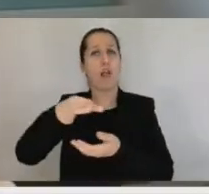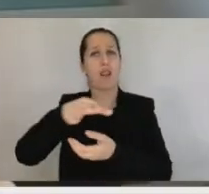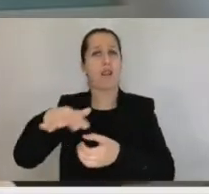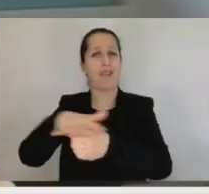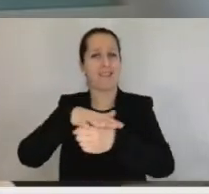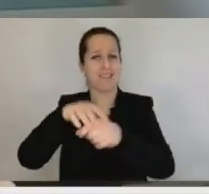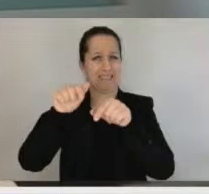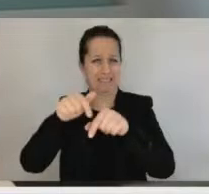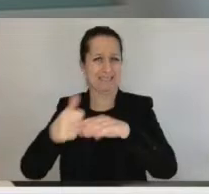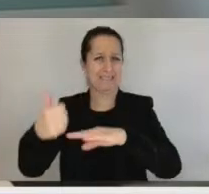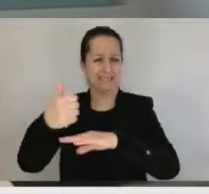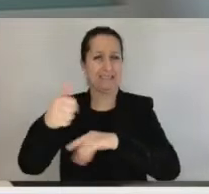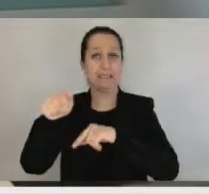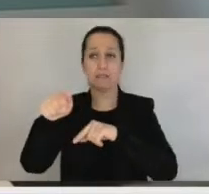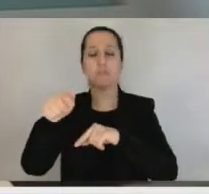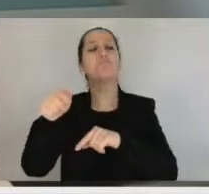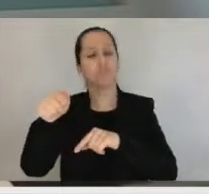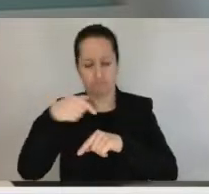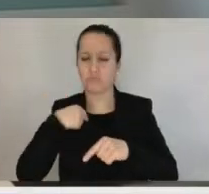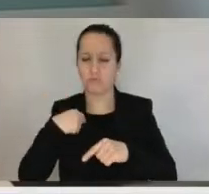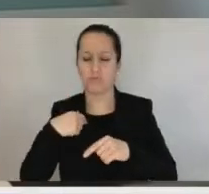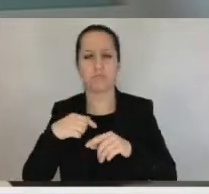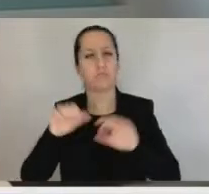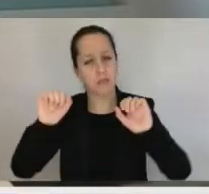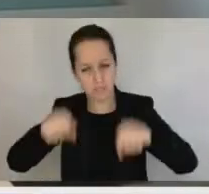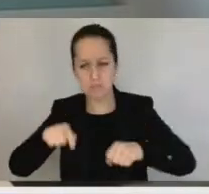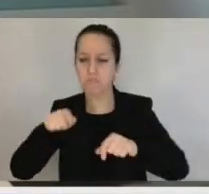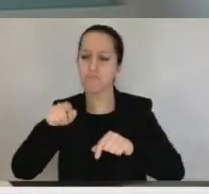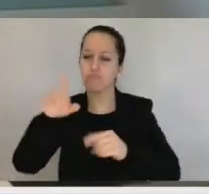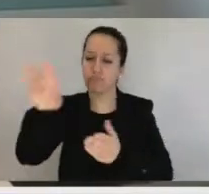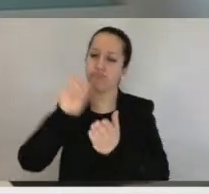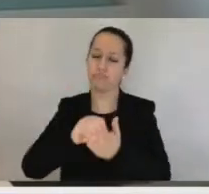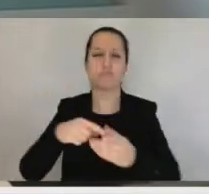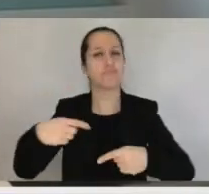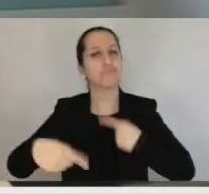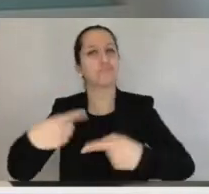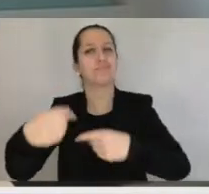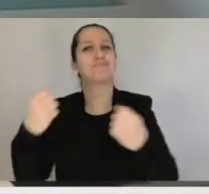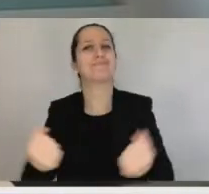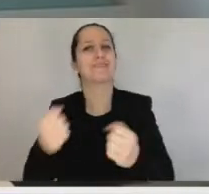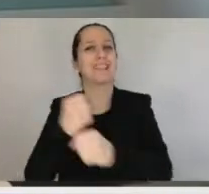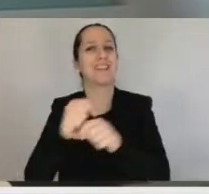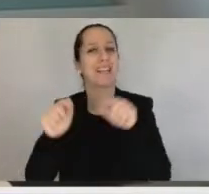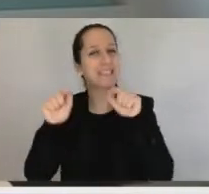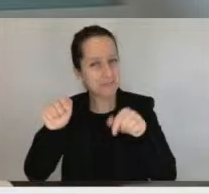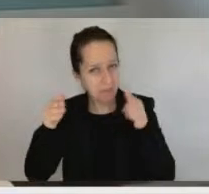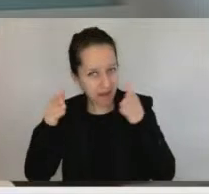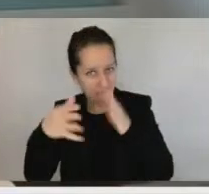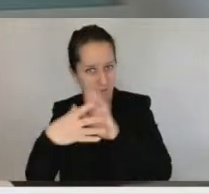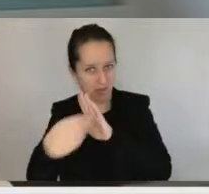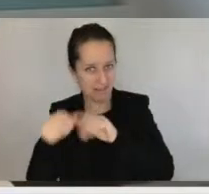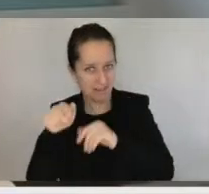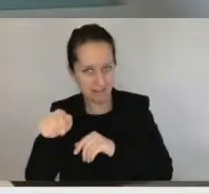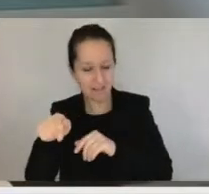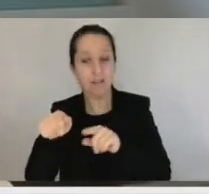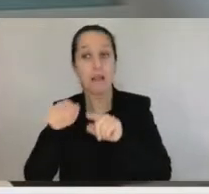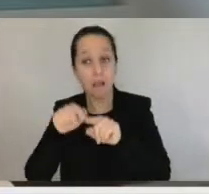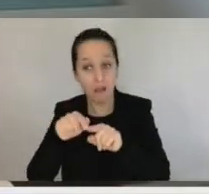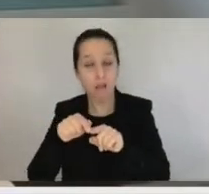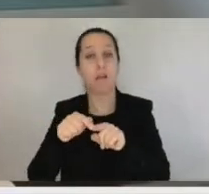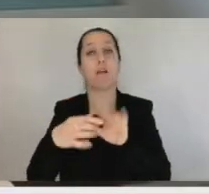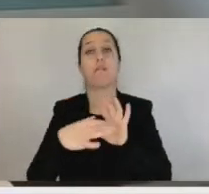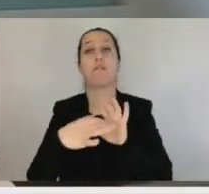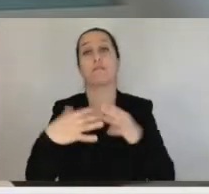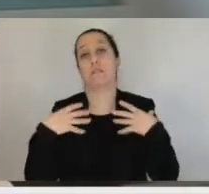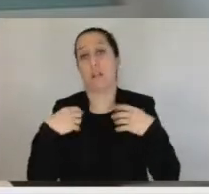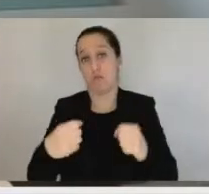got multi-sectoral action. They got education, housing, transport, the police,